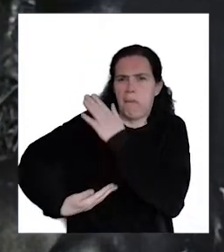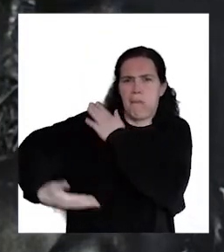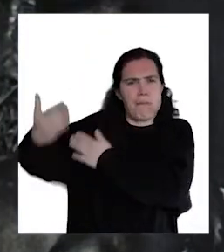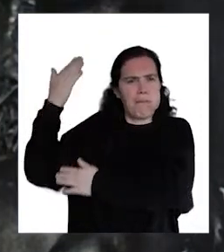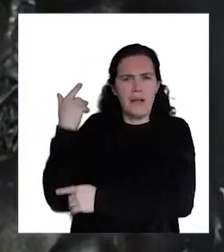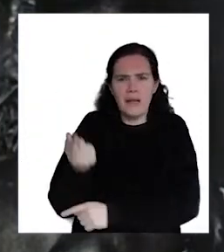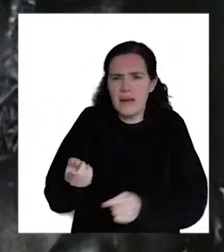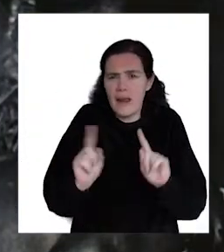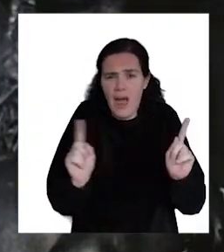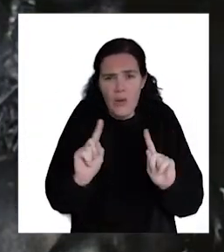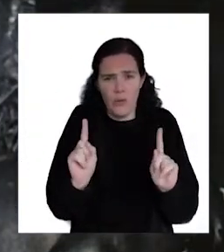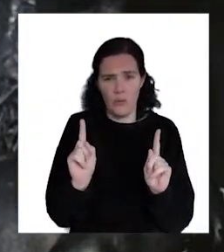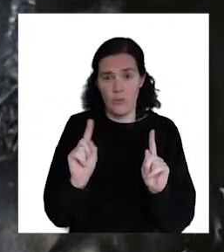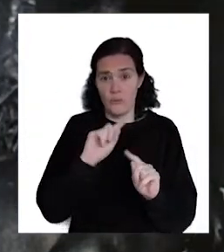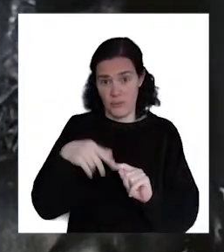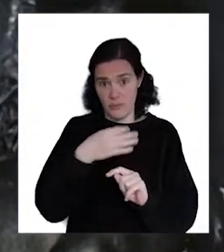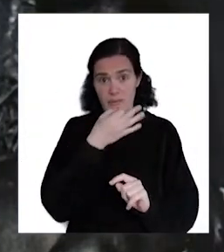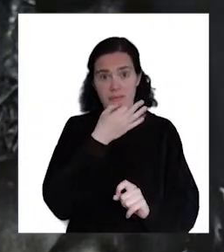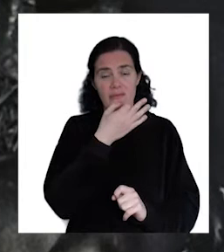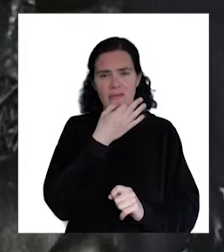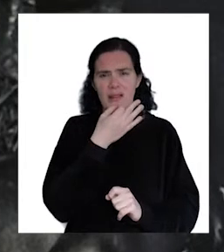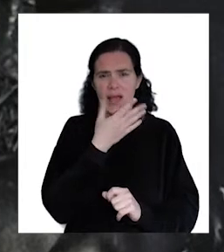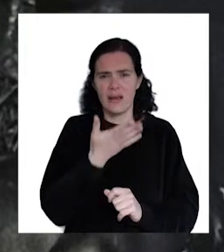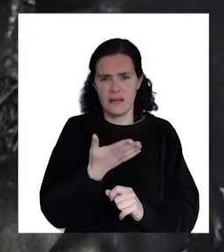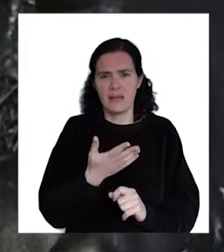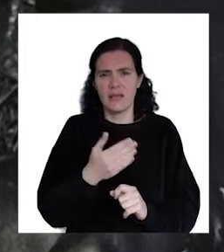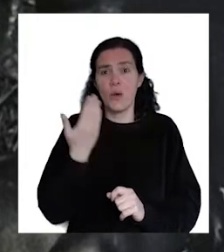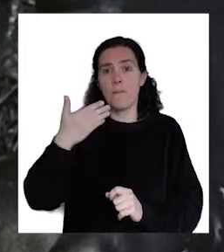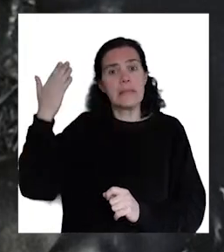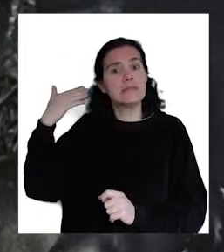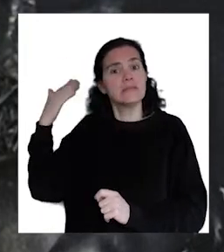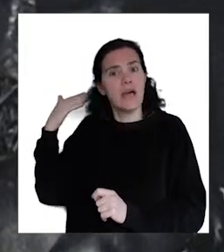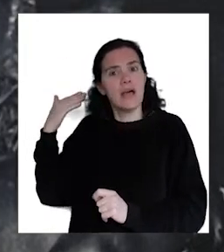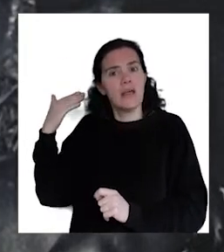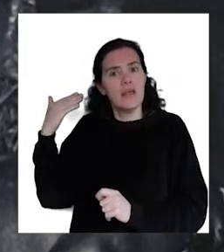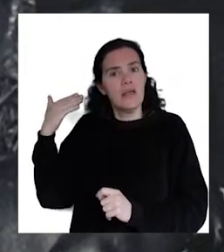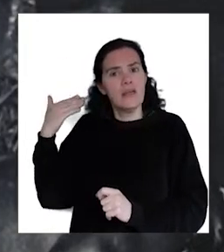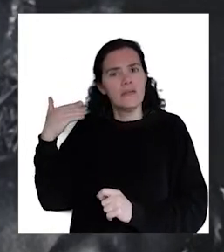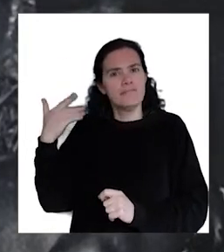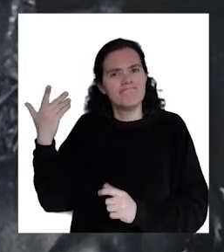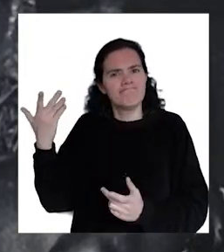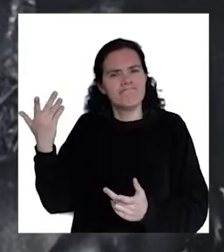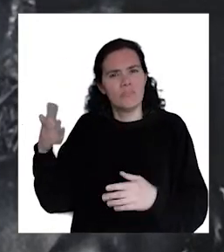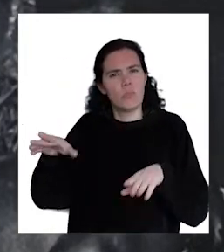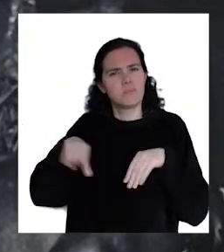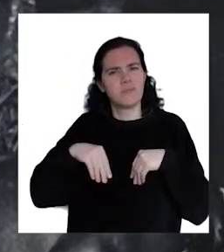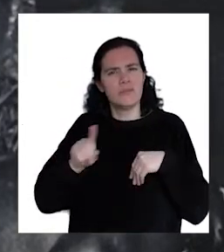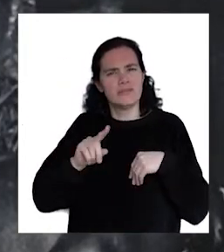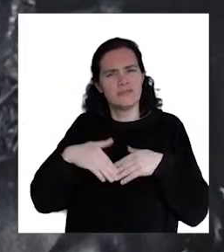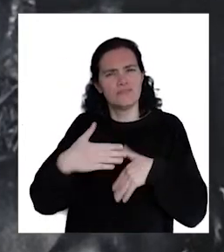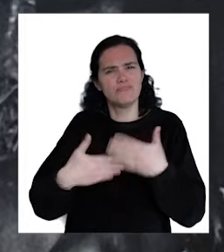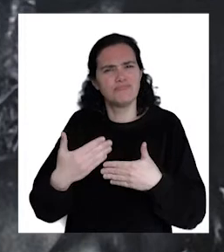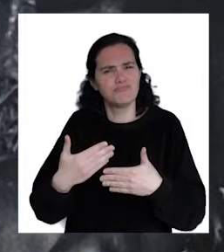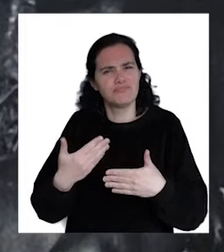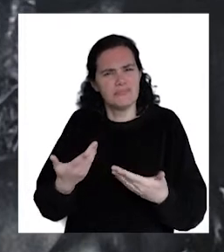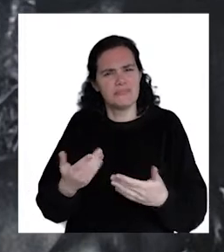history here. We are talking about a past that refuses